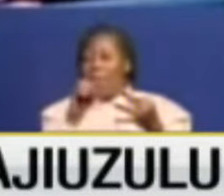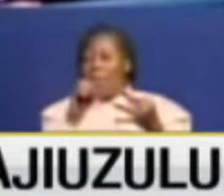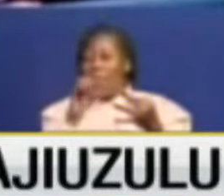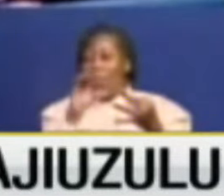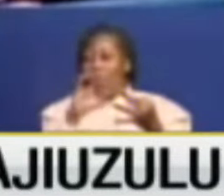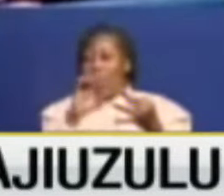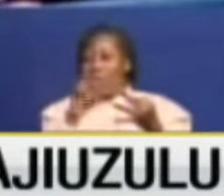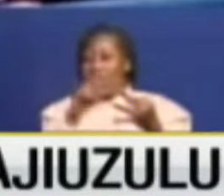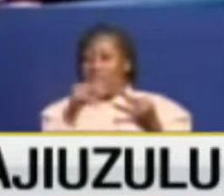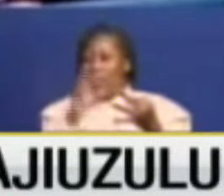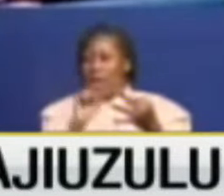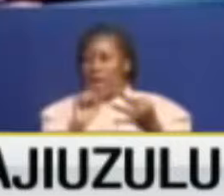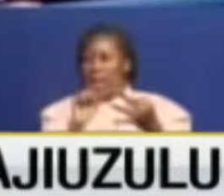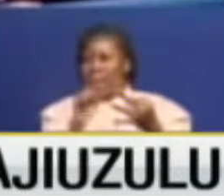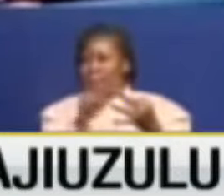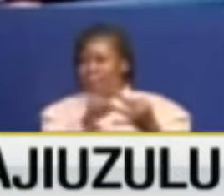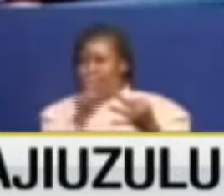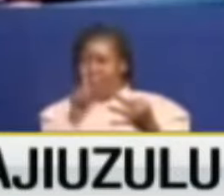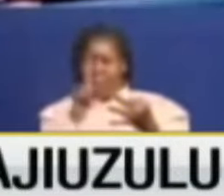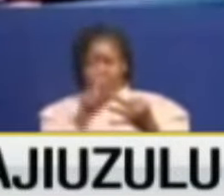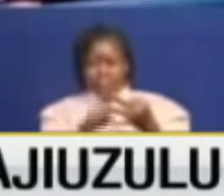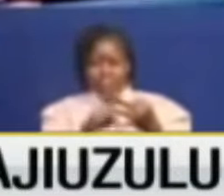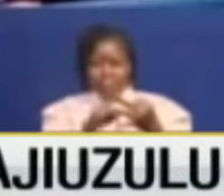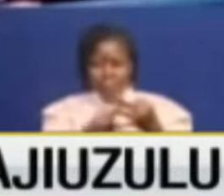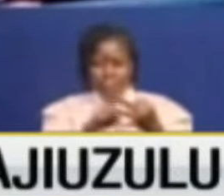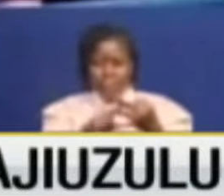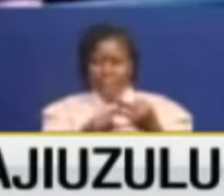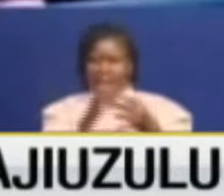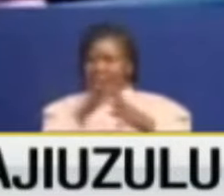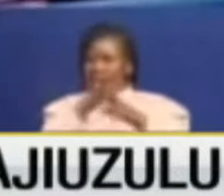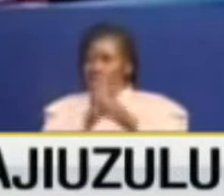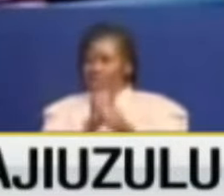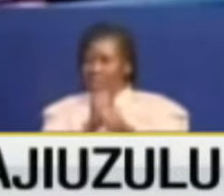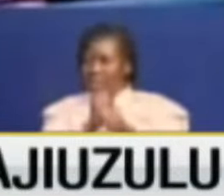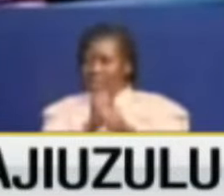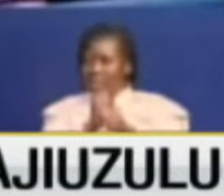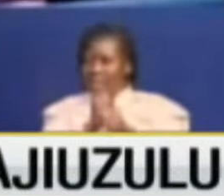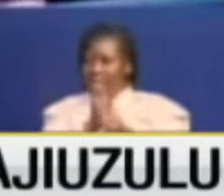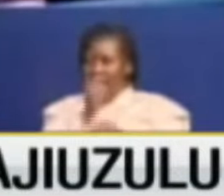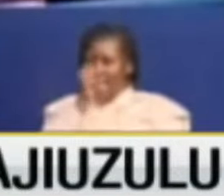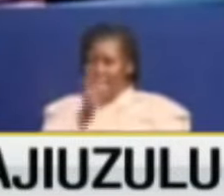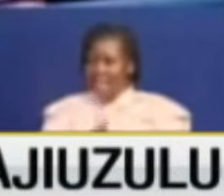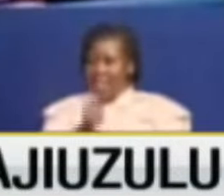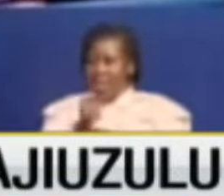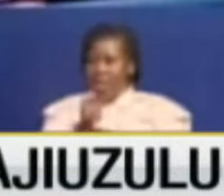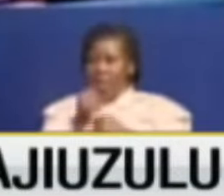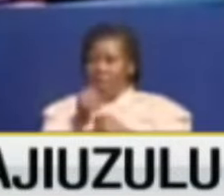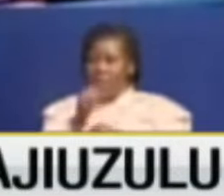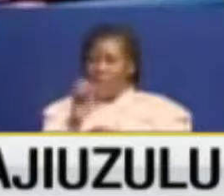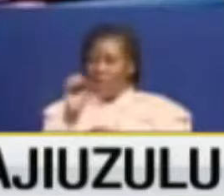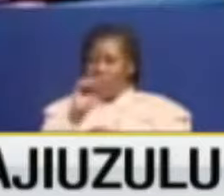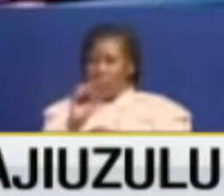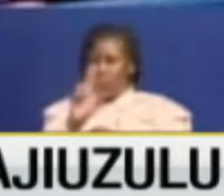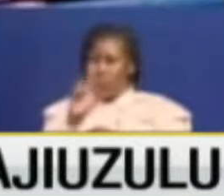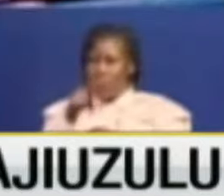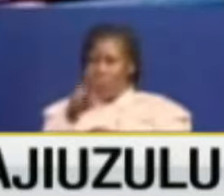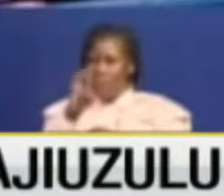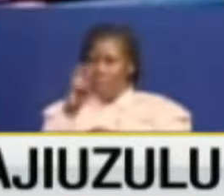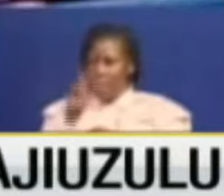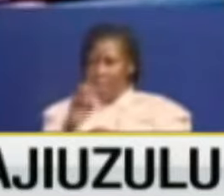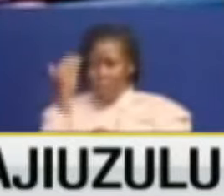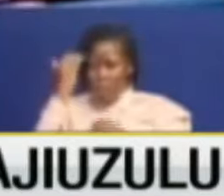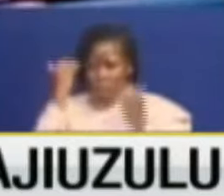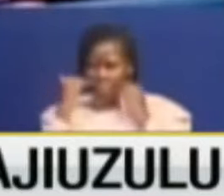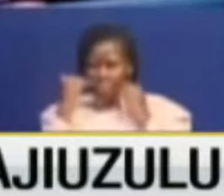Nuremberg. And number three, he served as an Associate Justice of the Supreme Court of America. No